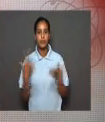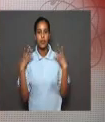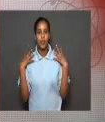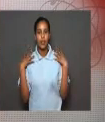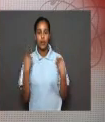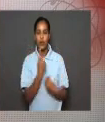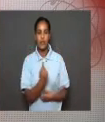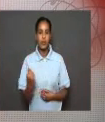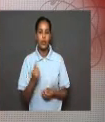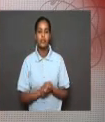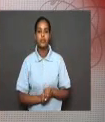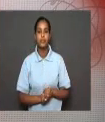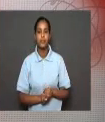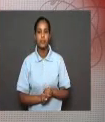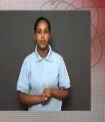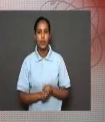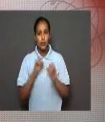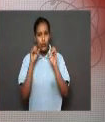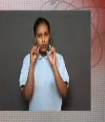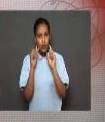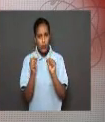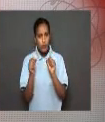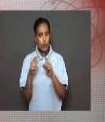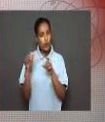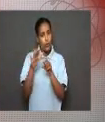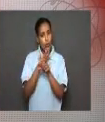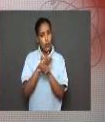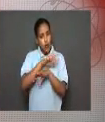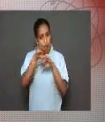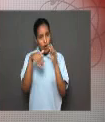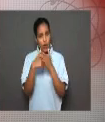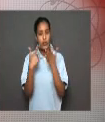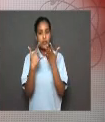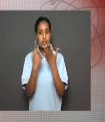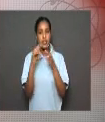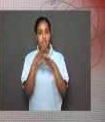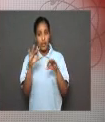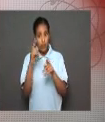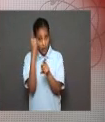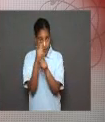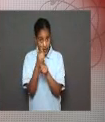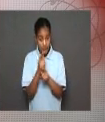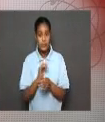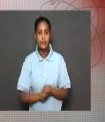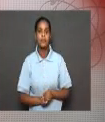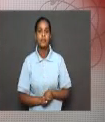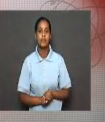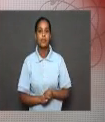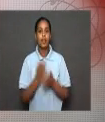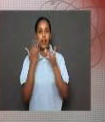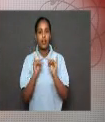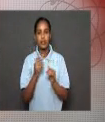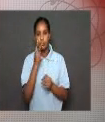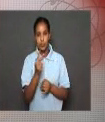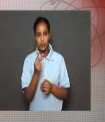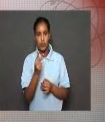Hello, everyone. Were you able to complete all of the sentences correctly? Let us